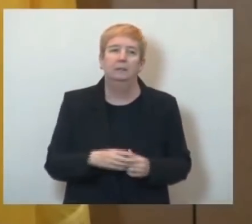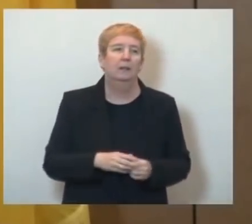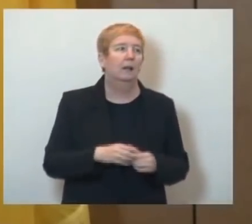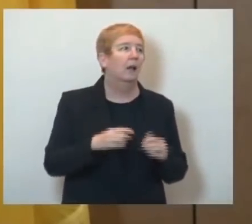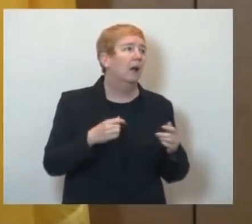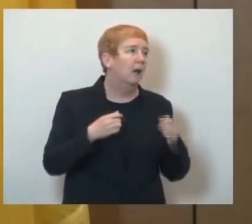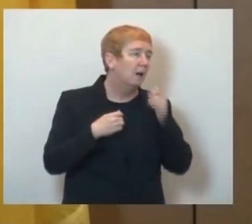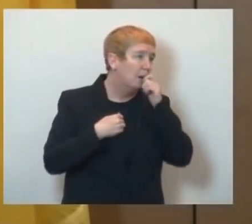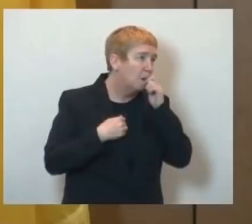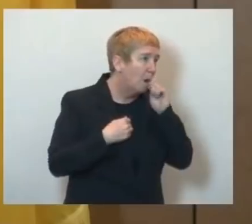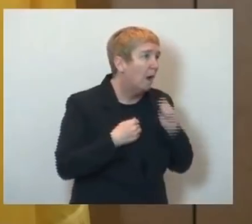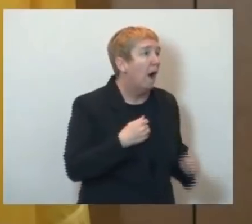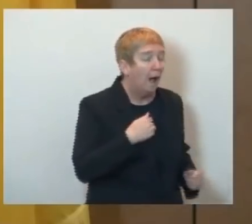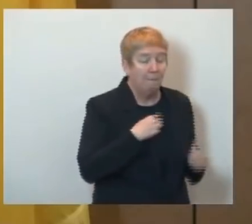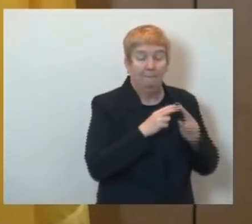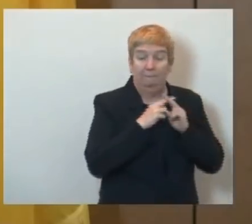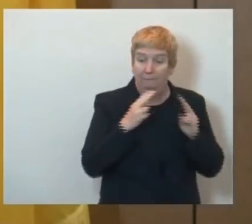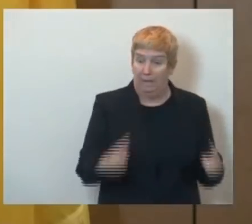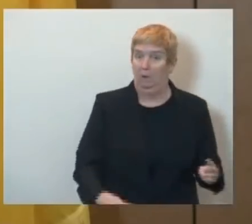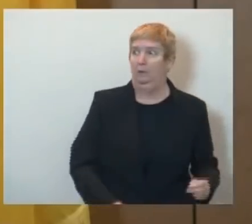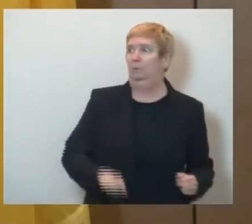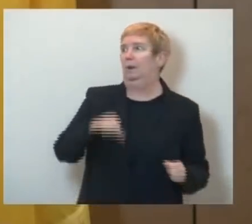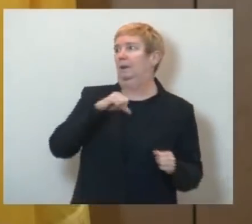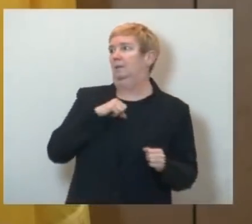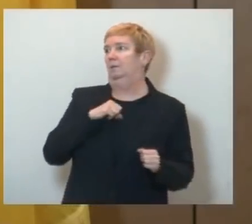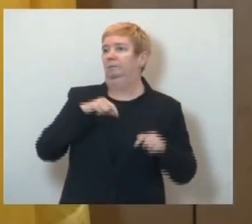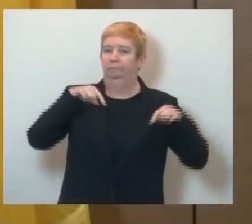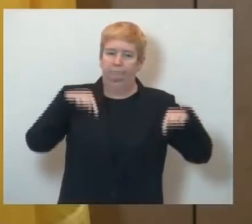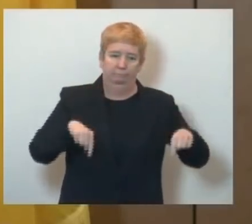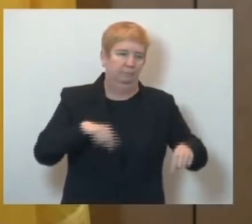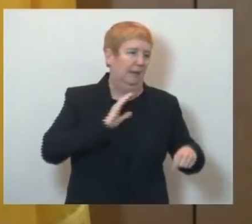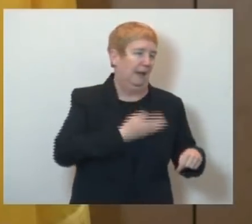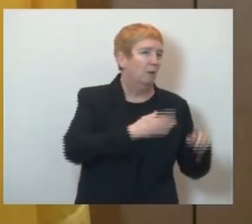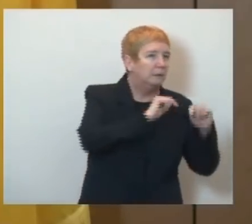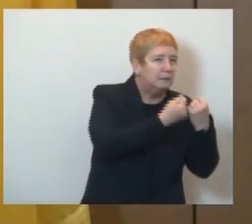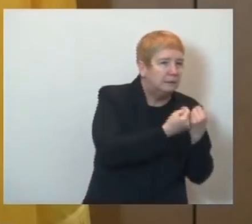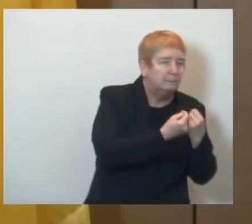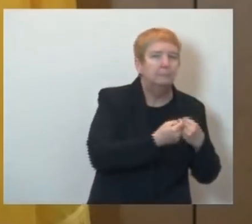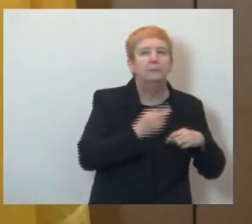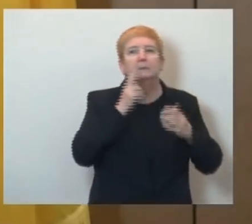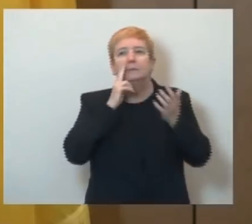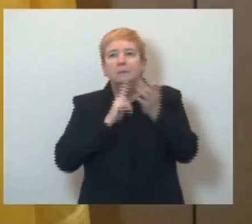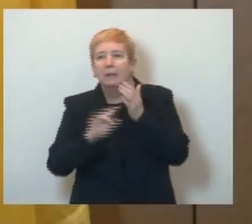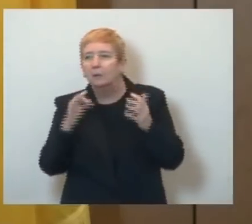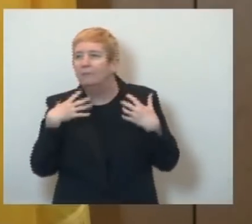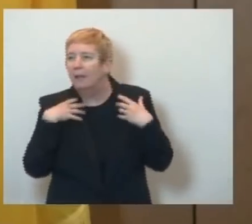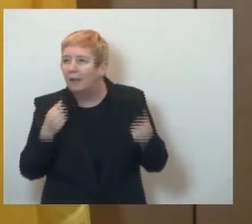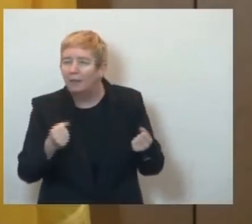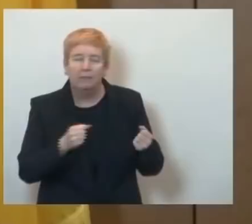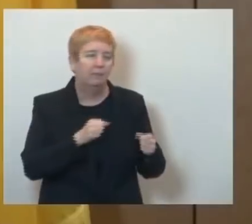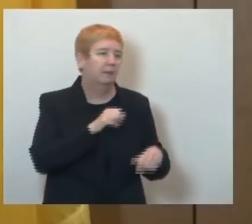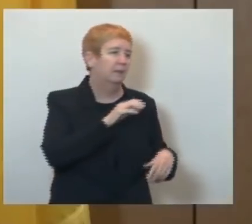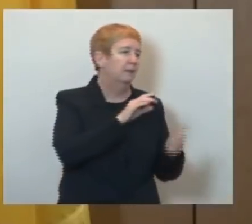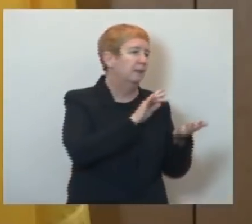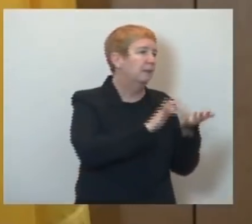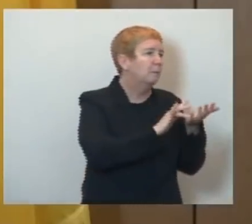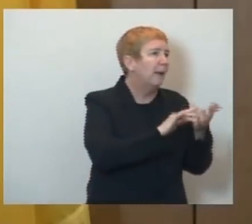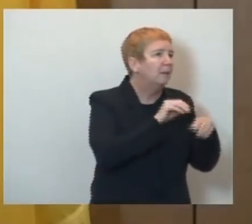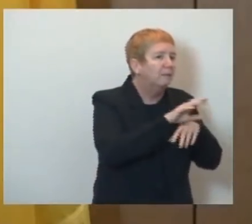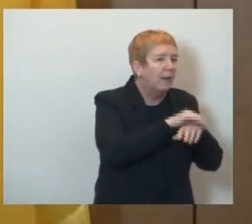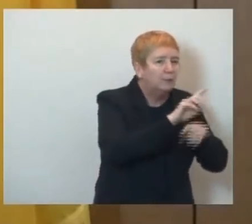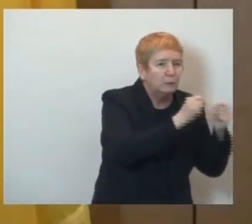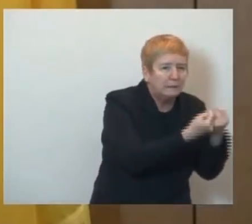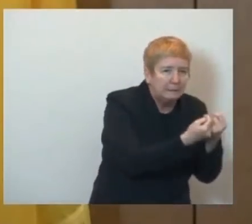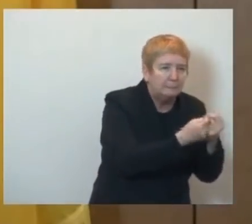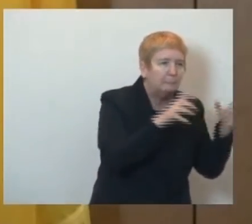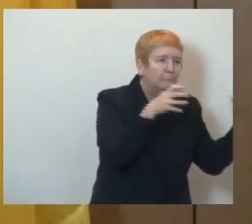very proud of the team and the Secretary of Health and the medical advisory team and the rest of the cabinet. You know, you